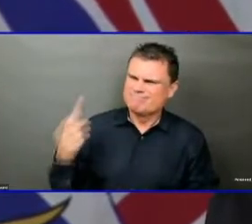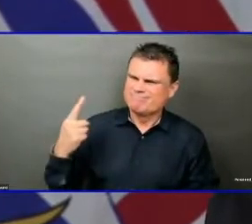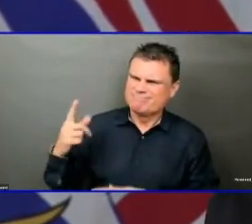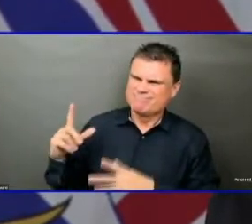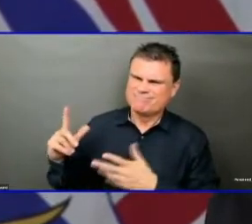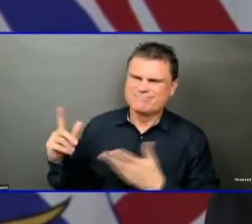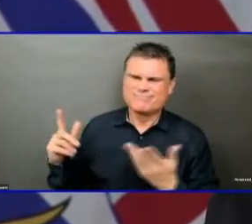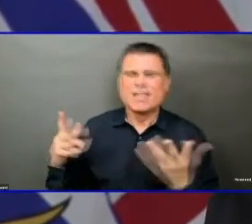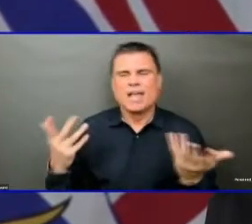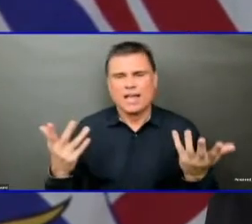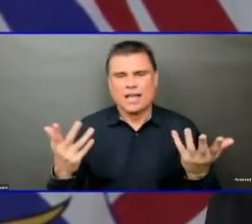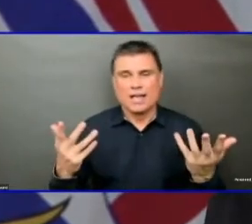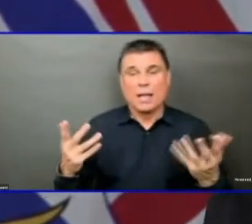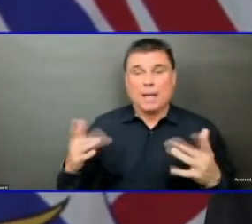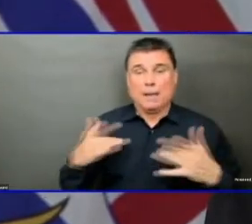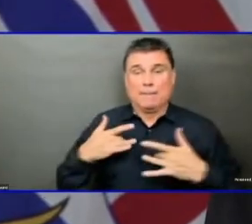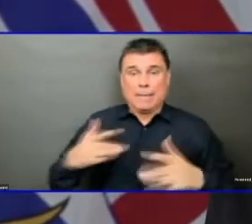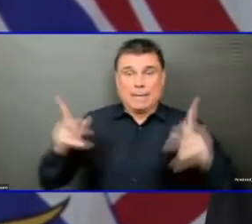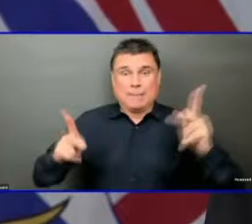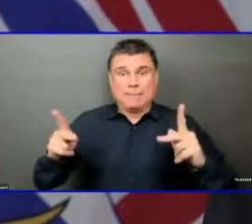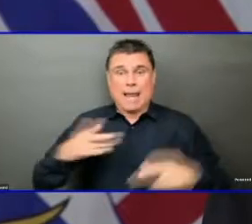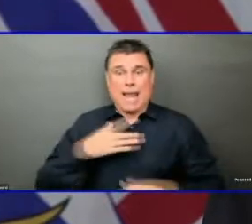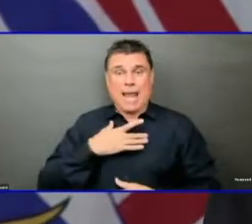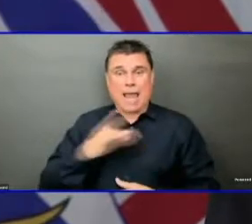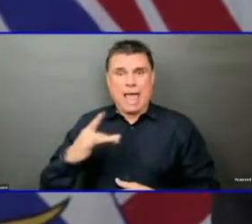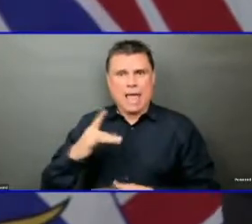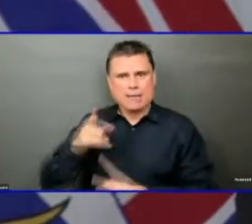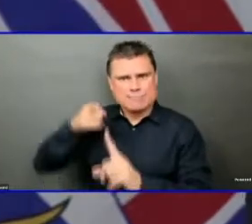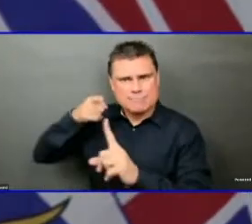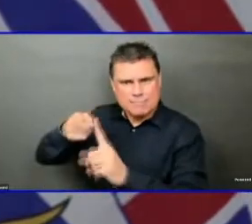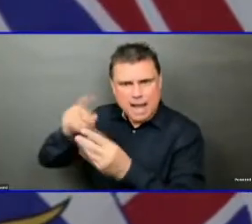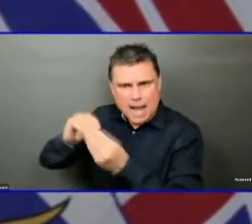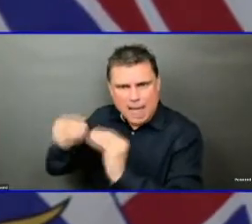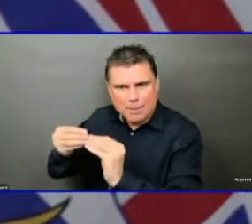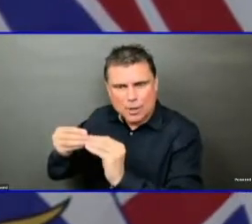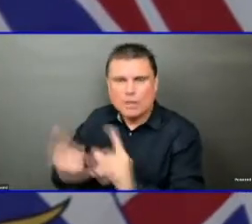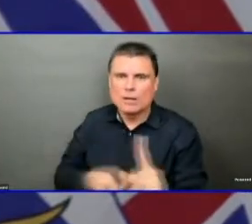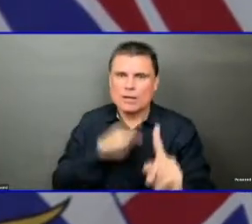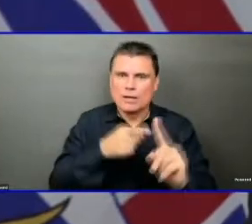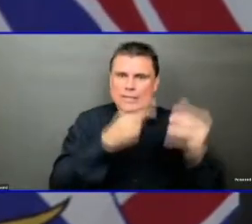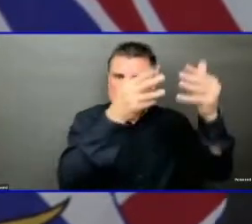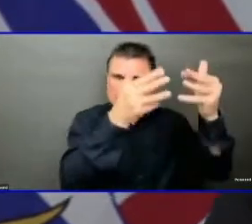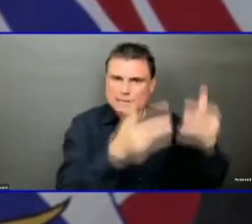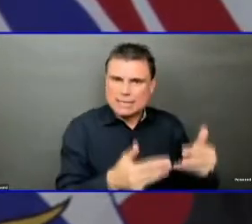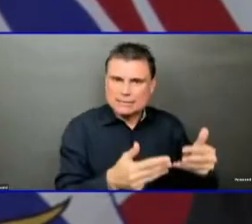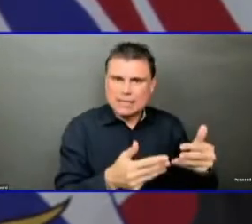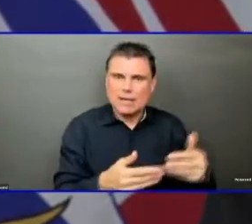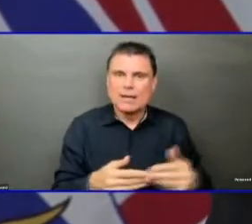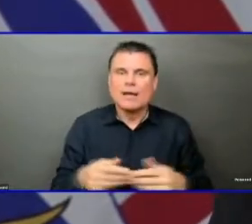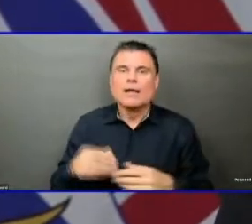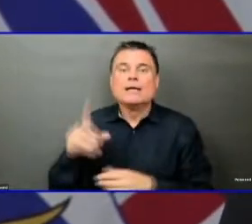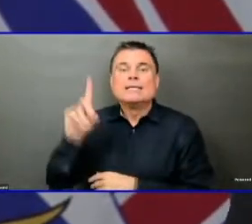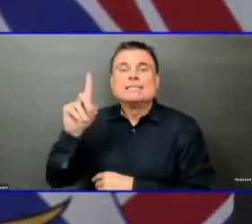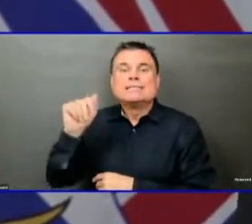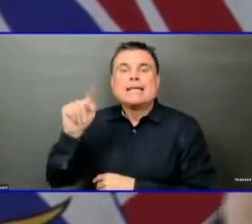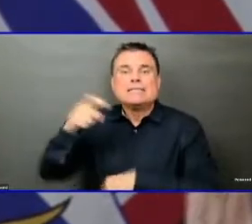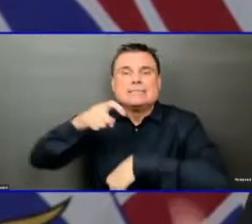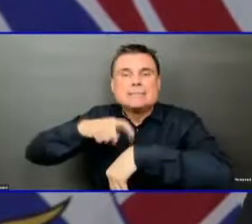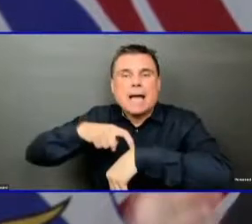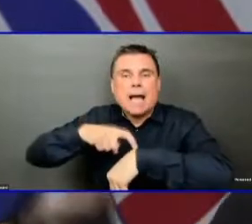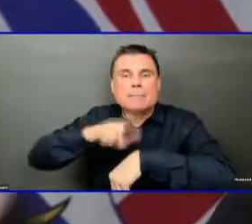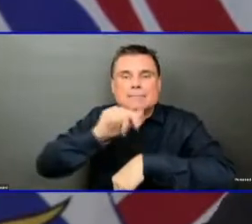but nothing specific. Yeah, so that is intentional. You know, we've